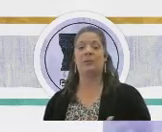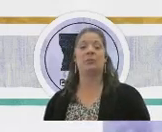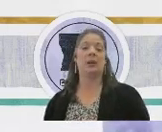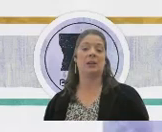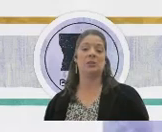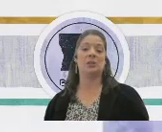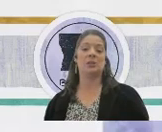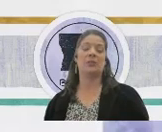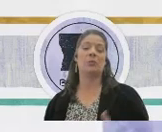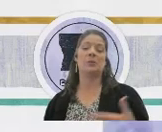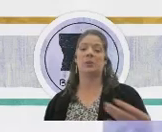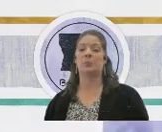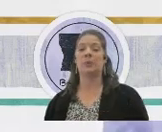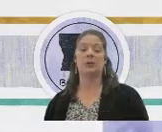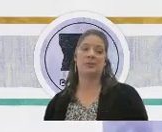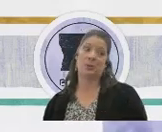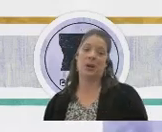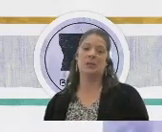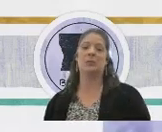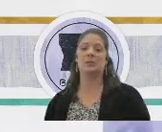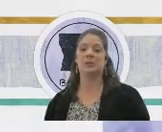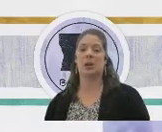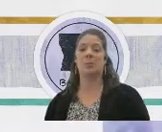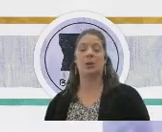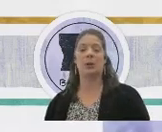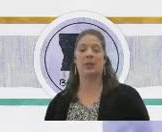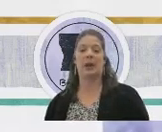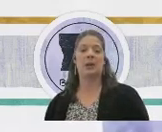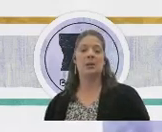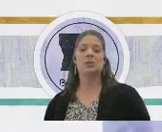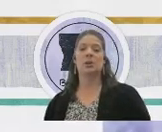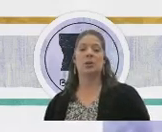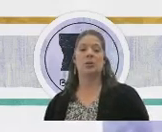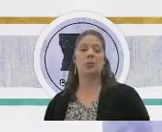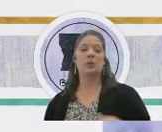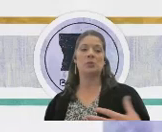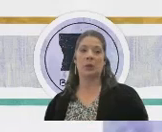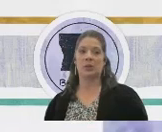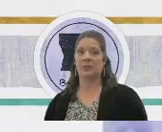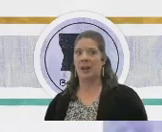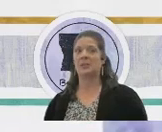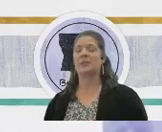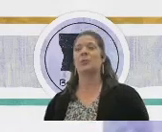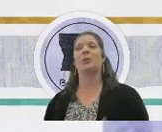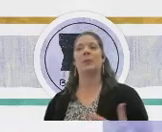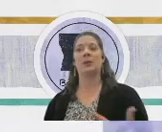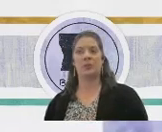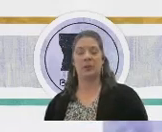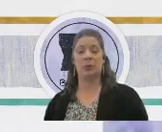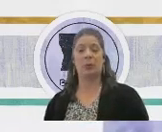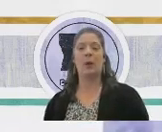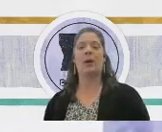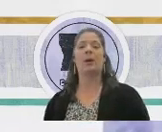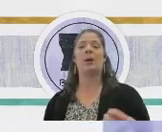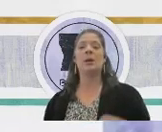violation of federal regulations. And of course, there are certain consequences that come along with that. So we just wanted to flag this for you all to make